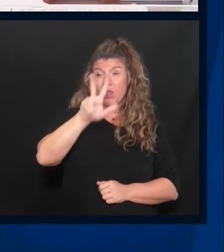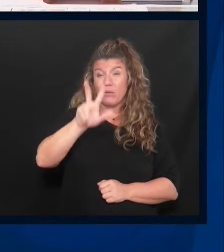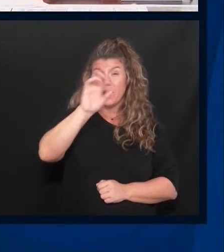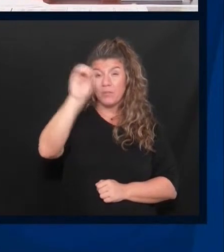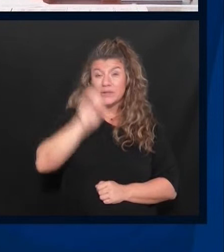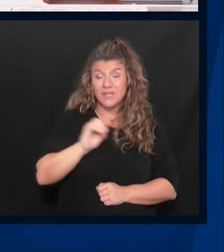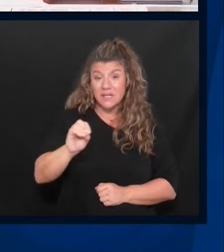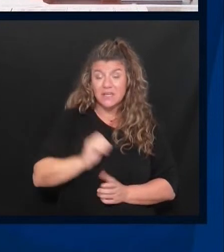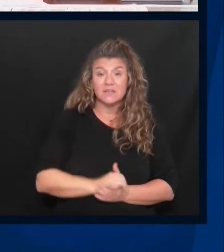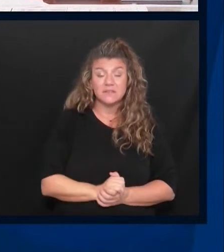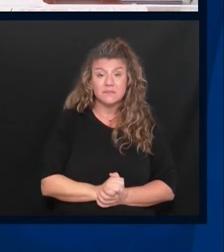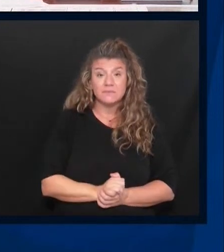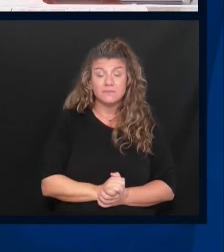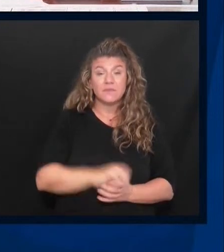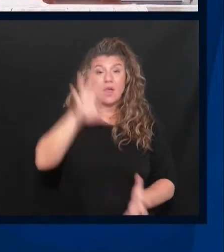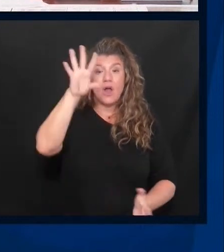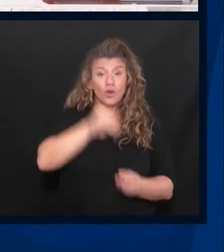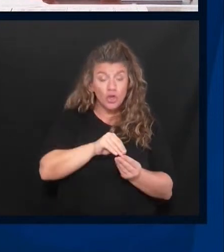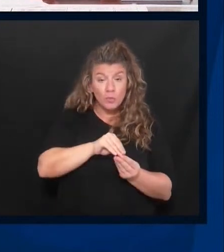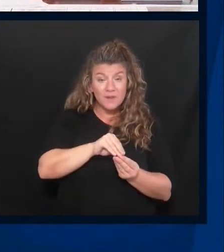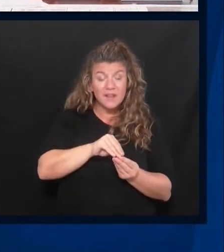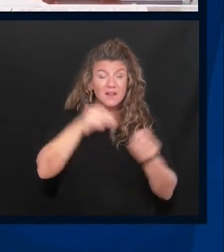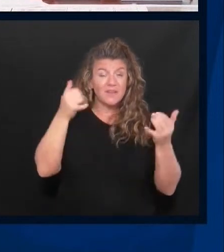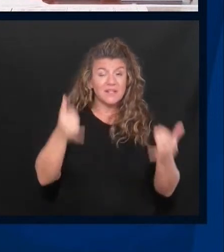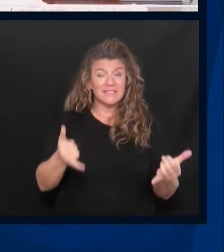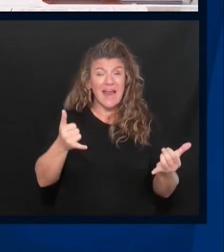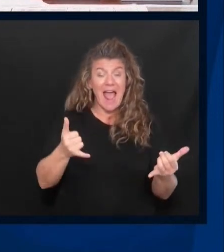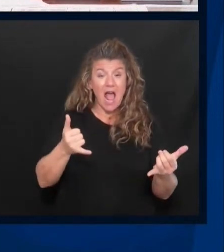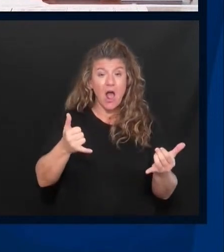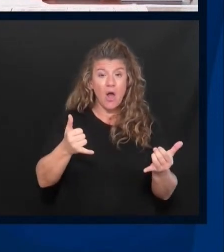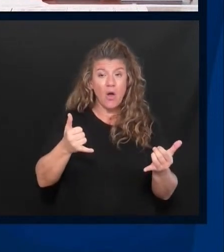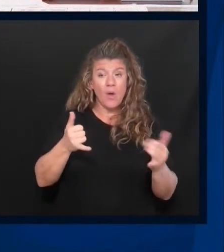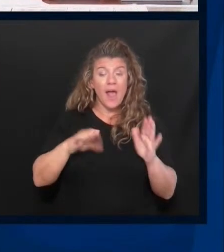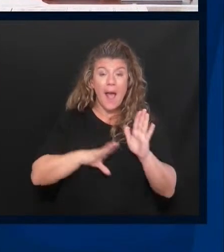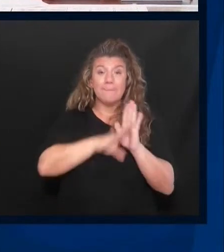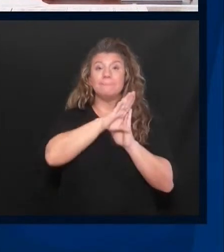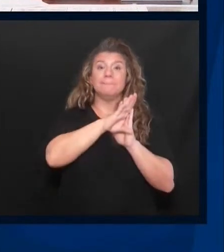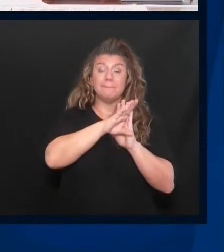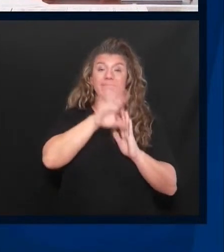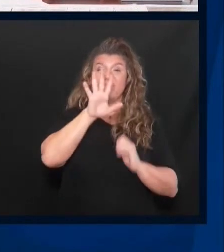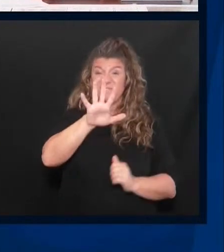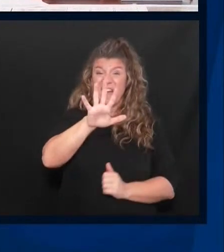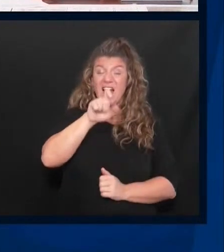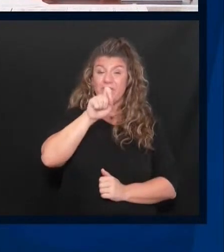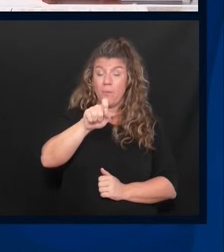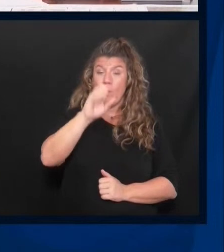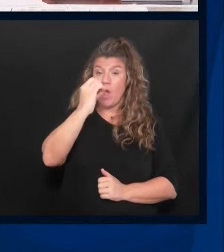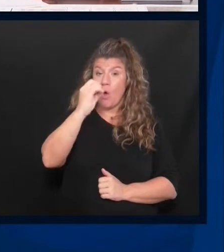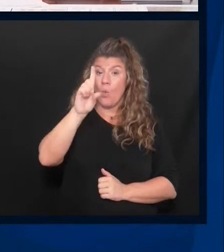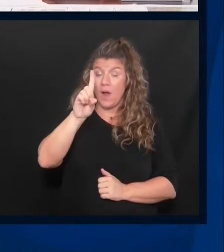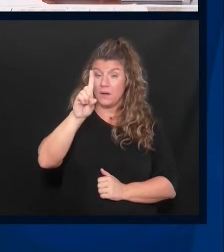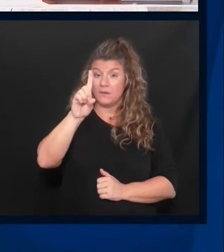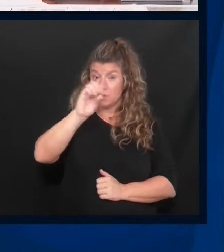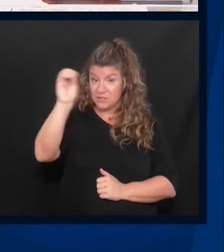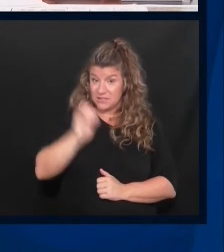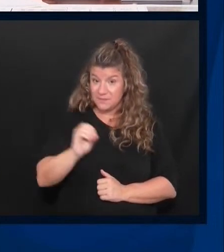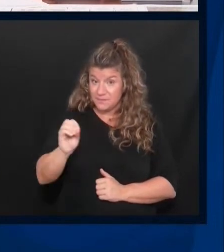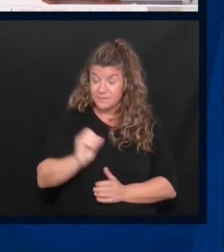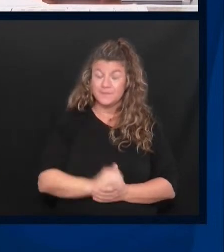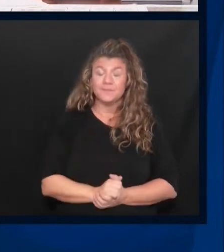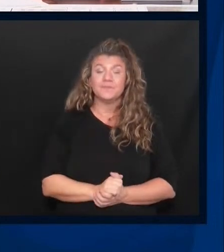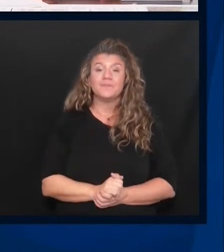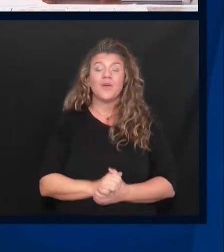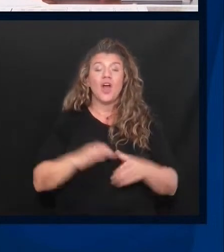7.3%. Our cumulative has now bounced back above 5 again. It's at 5.01.